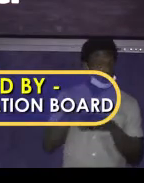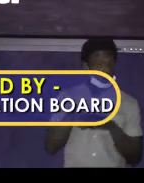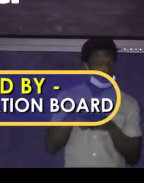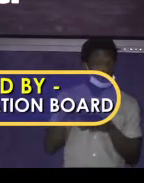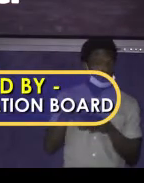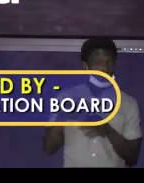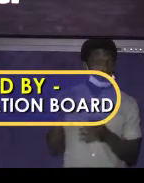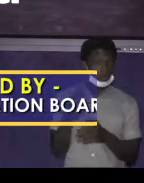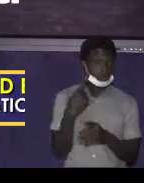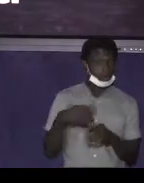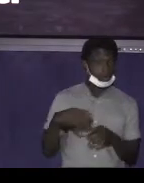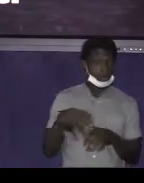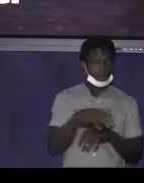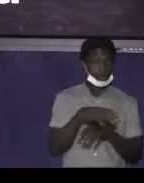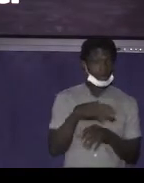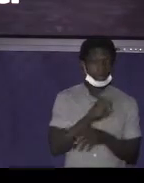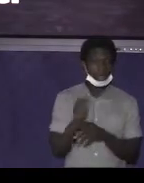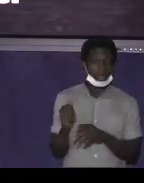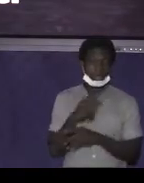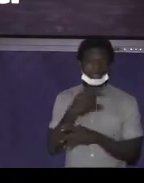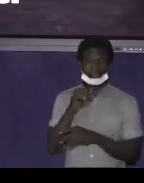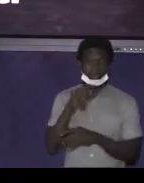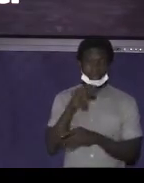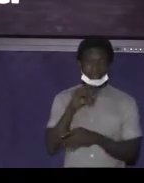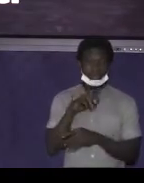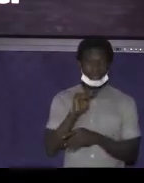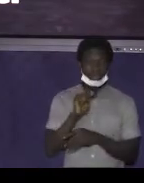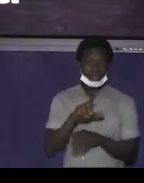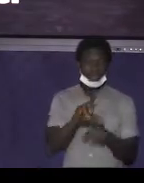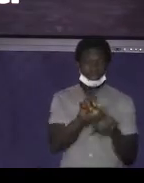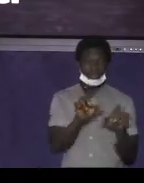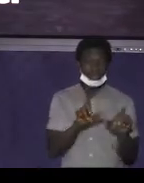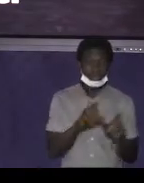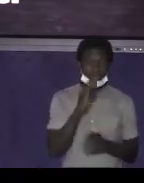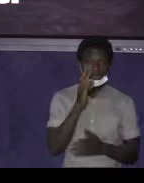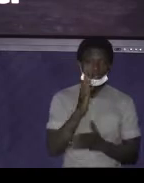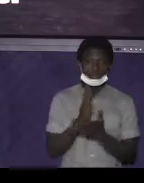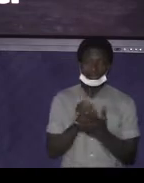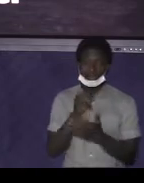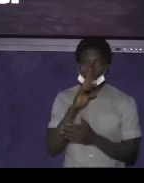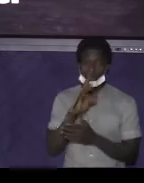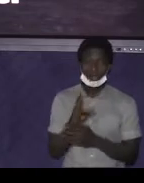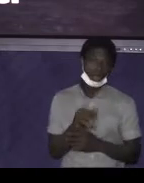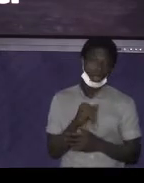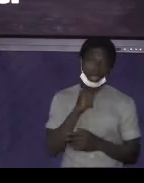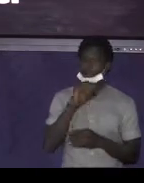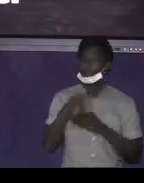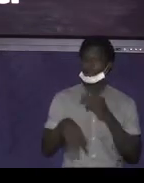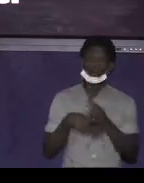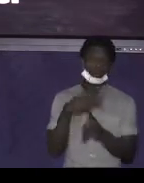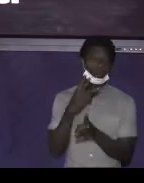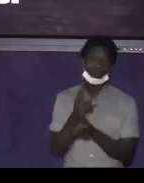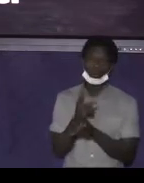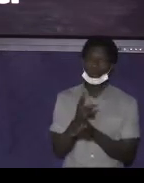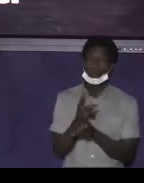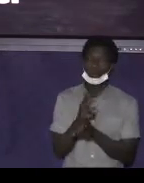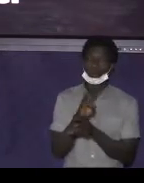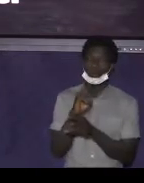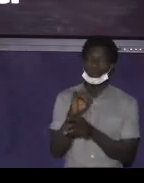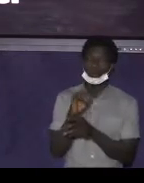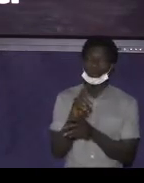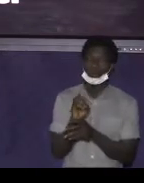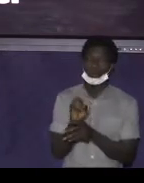only covers a particular geographical location. So that is when we say some are regional, that means it's not global. It's